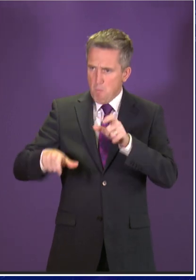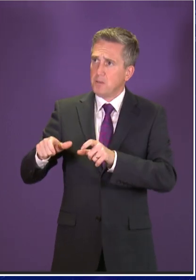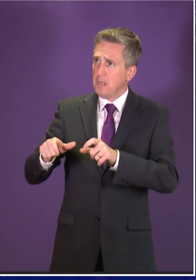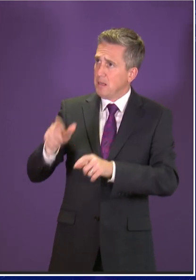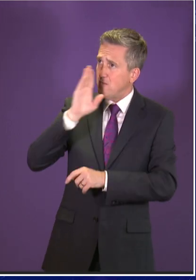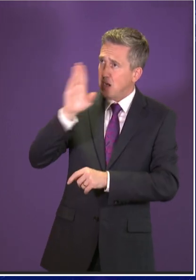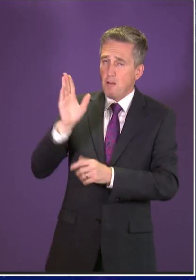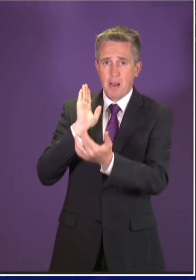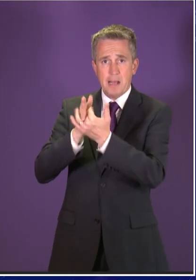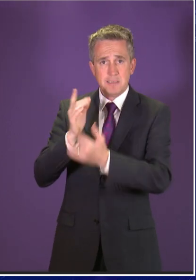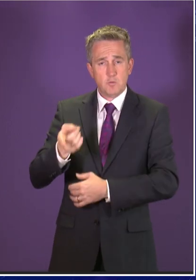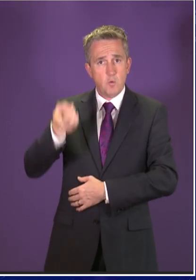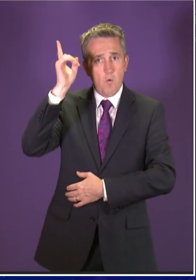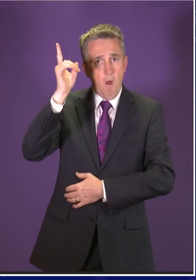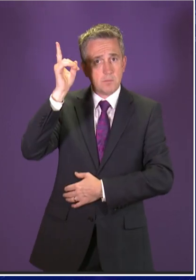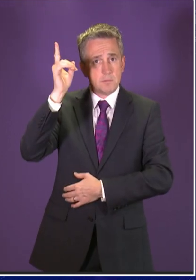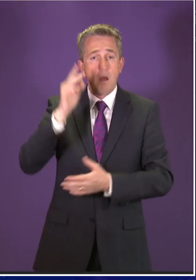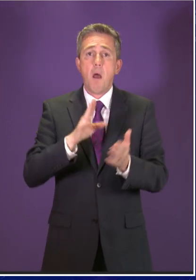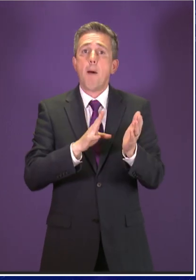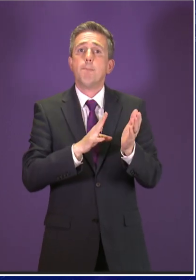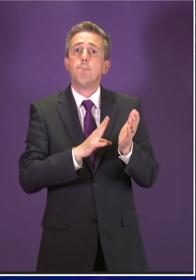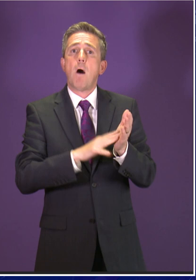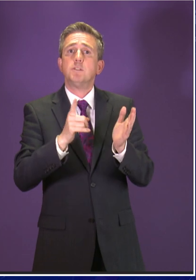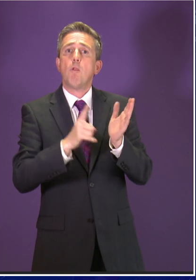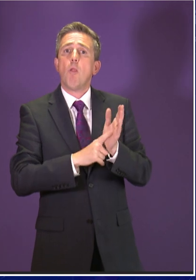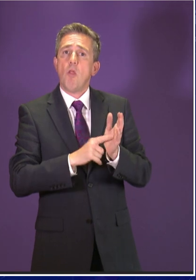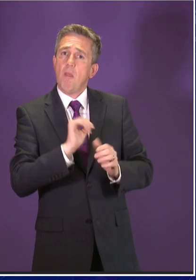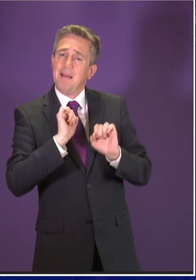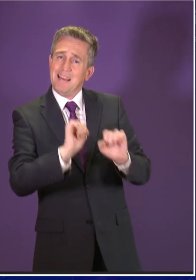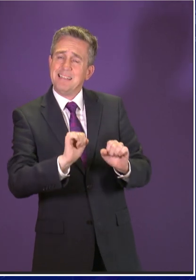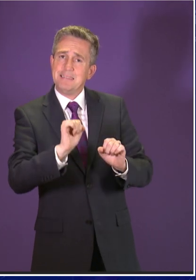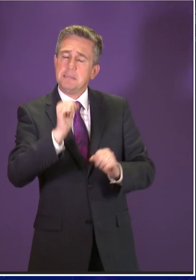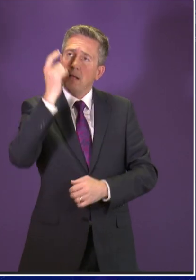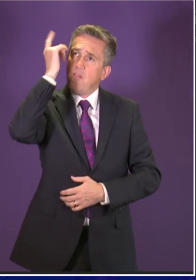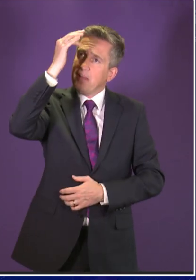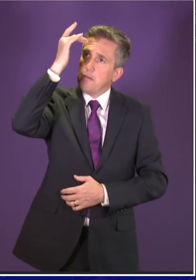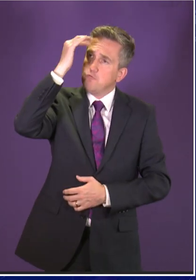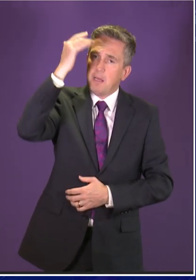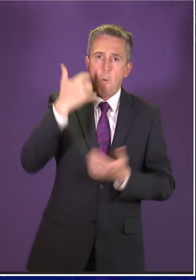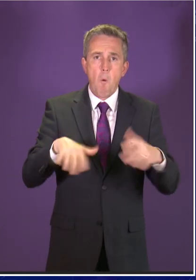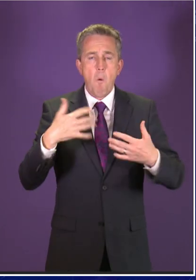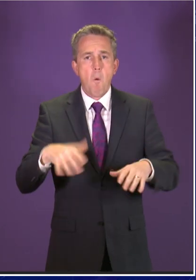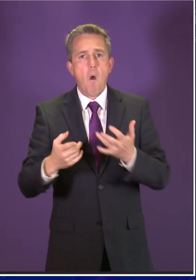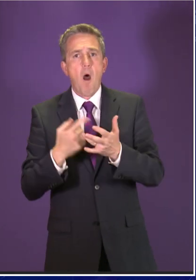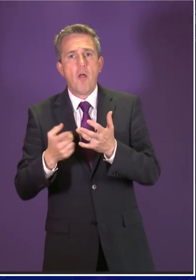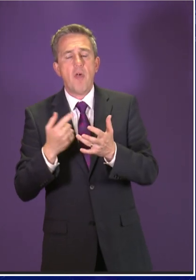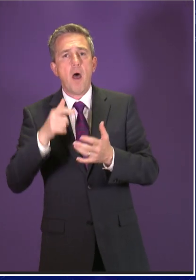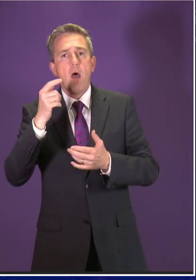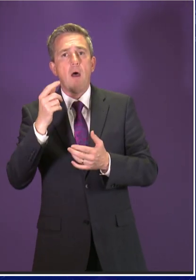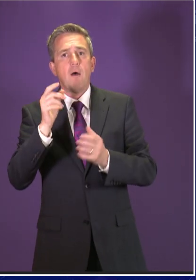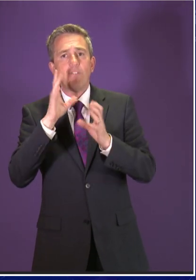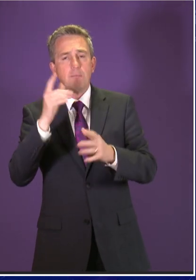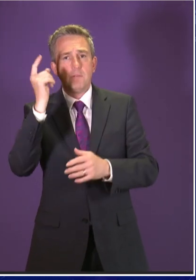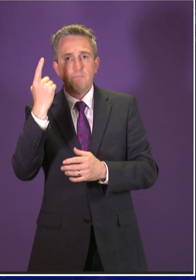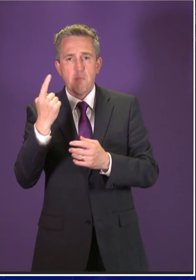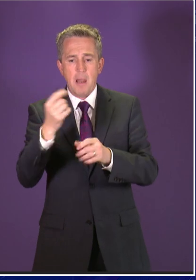God. This idea of Luther's was in harmony with a whole series of ideas that were breaking out around him. People like Galileo and Copernicus had